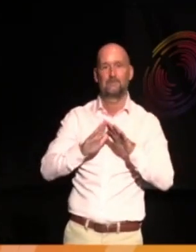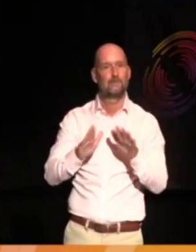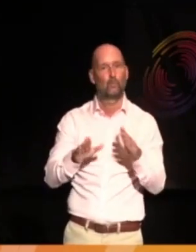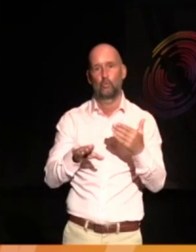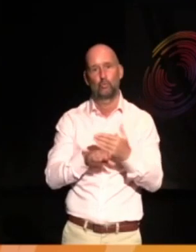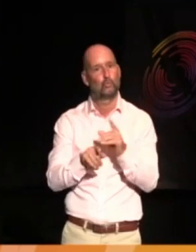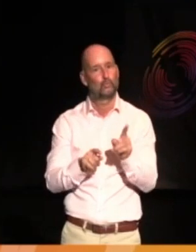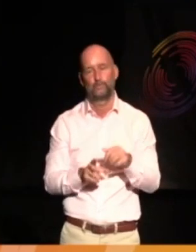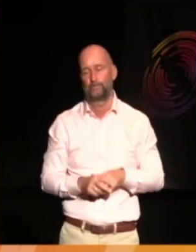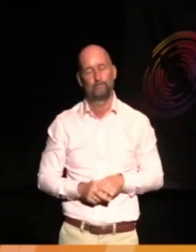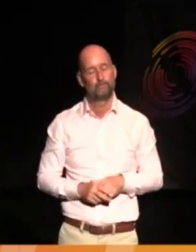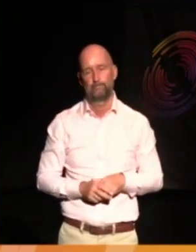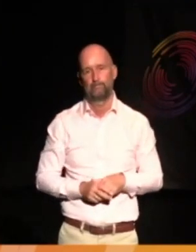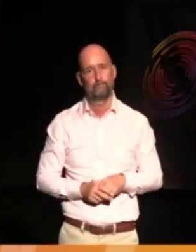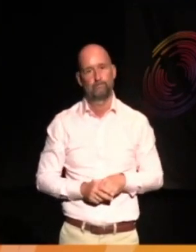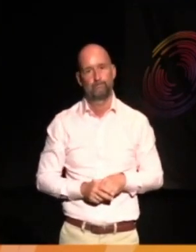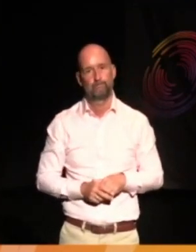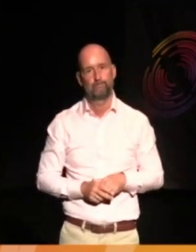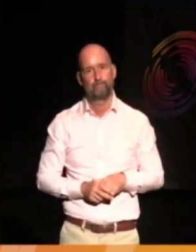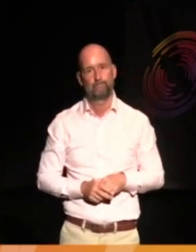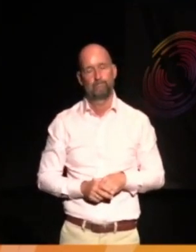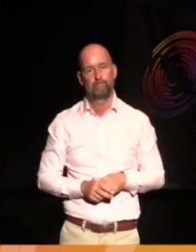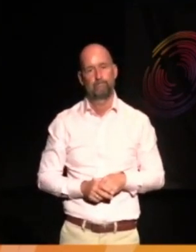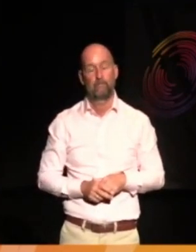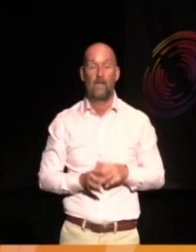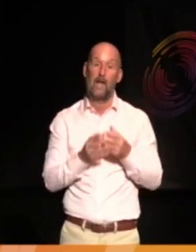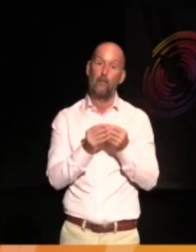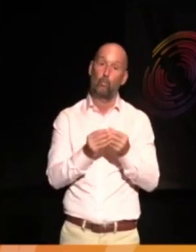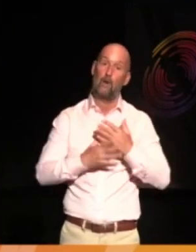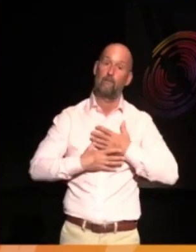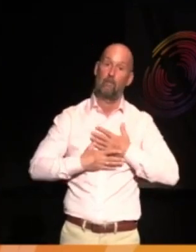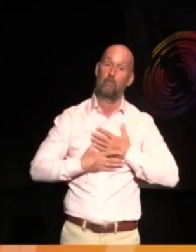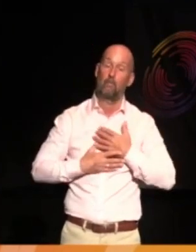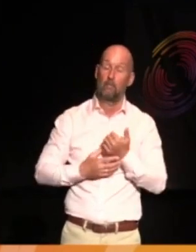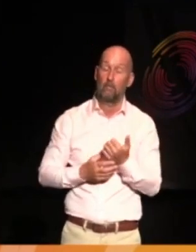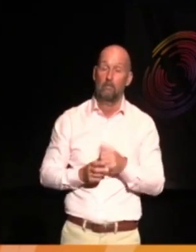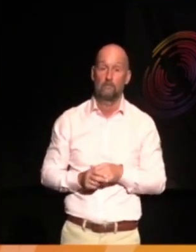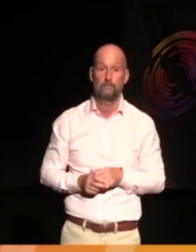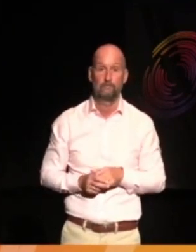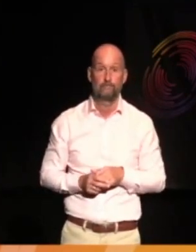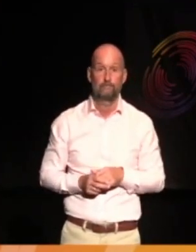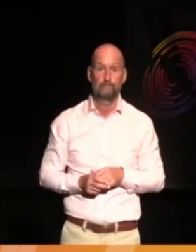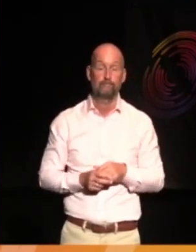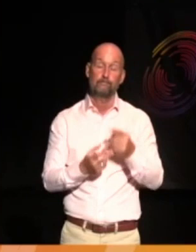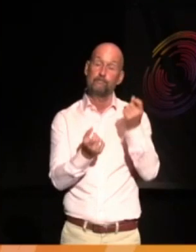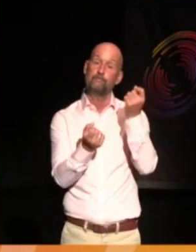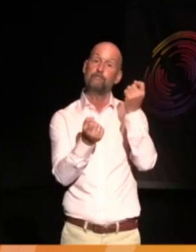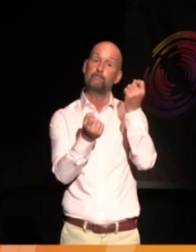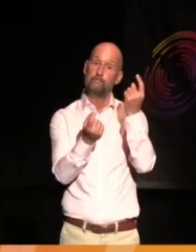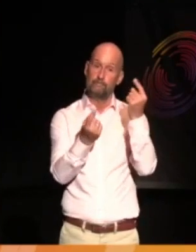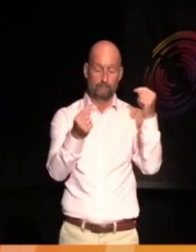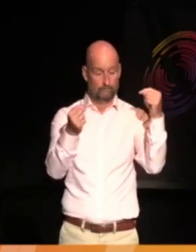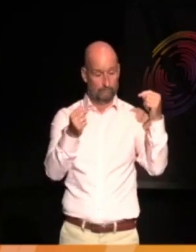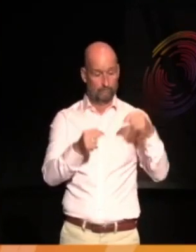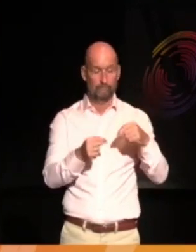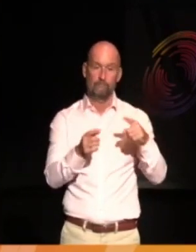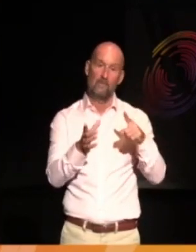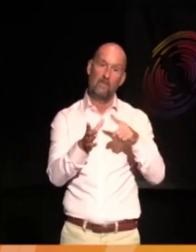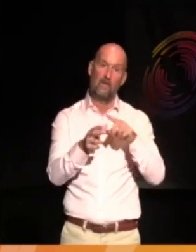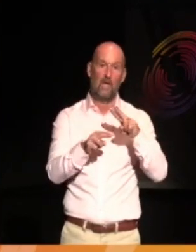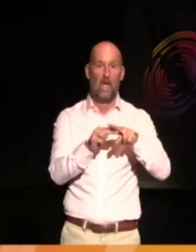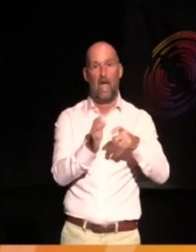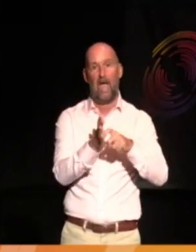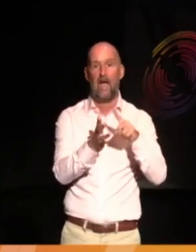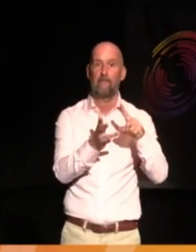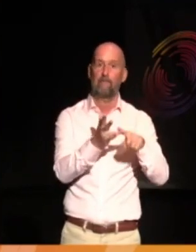do, and I'm mostly grateful for that. So I understand our future, the Afrofuturism that